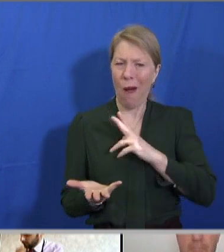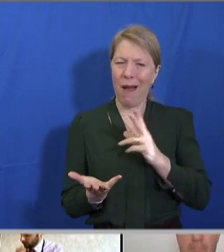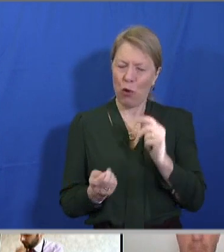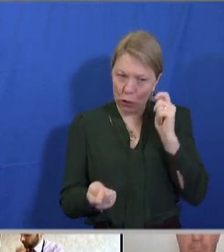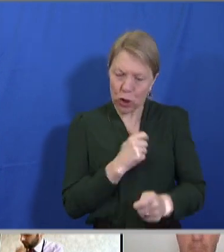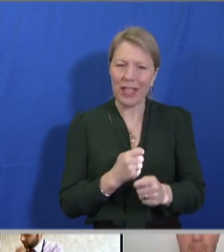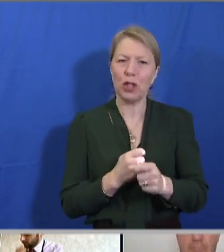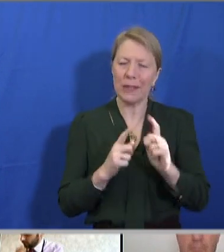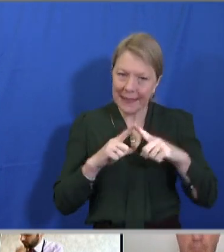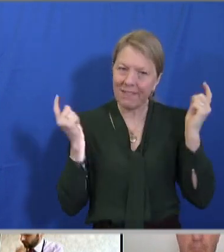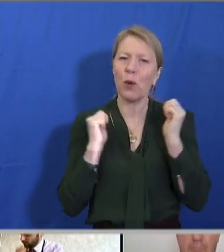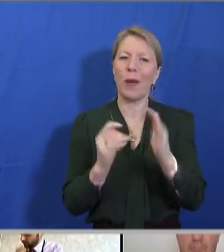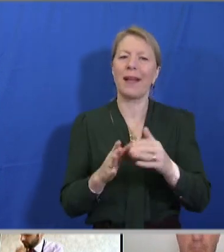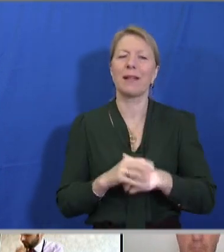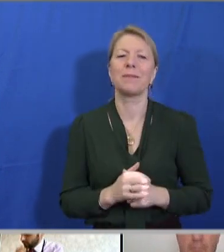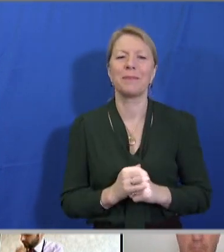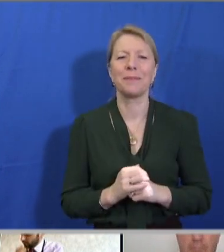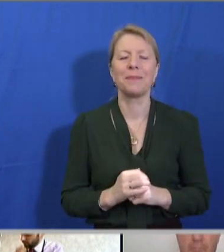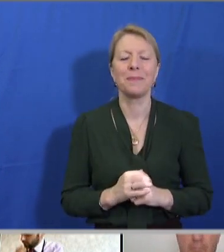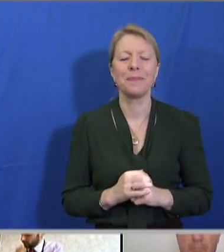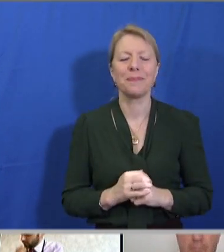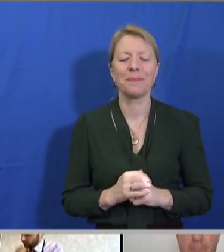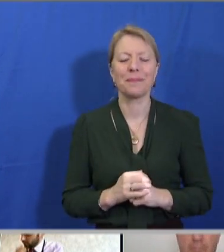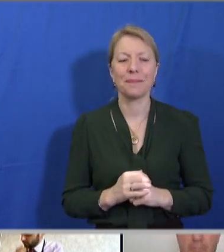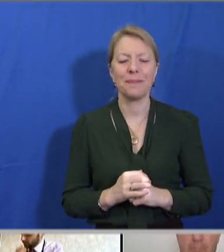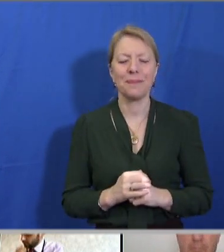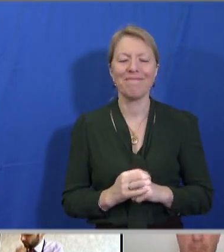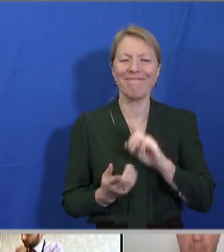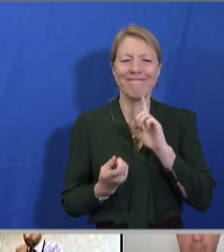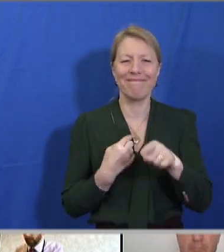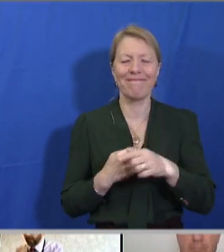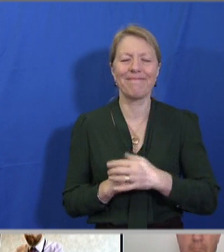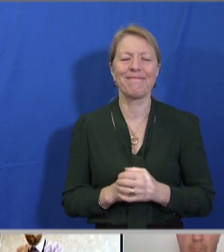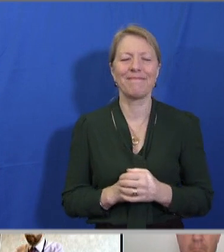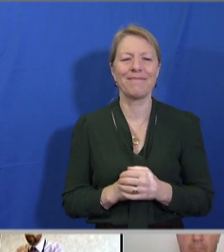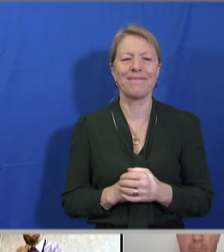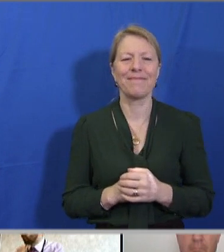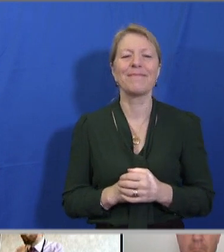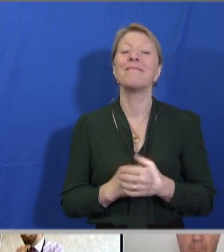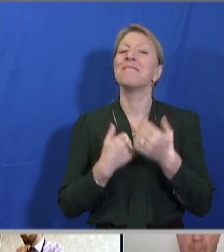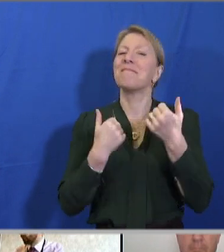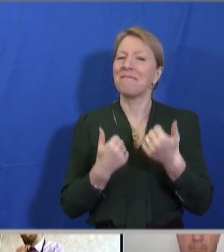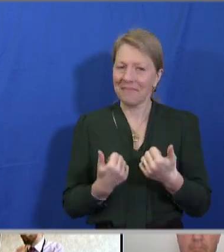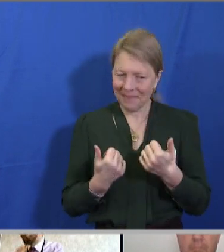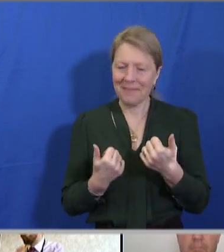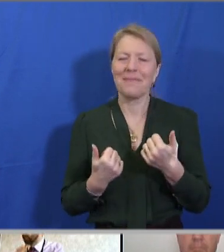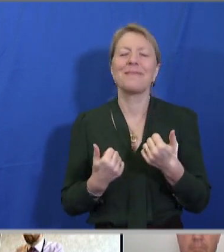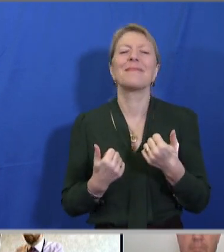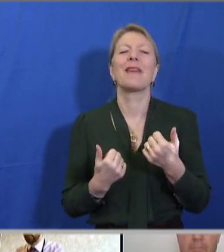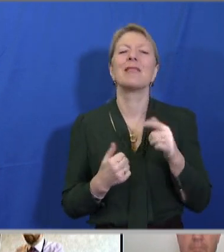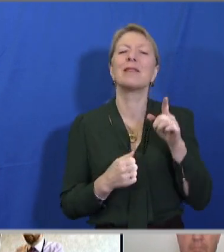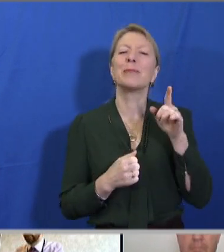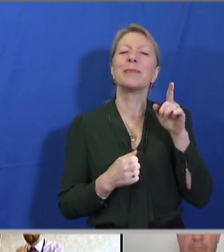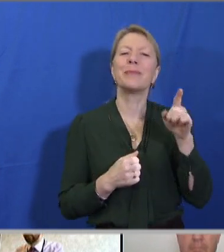Thanks, June. In regards to how we actually change, how we identify patients coming